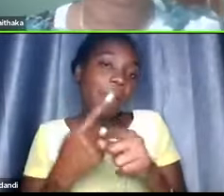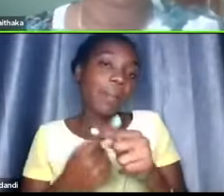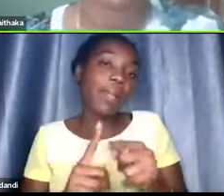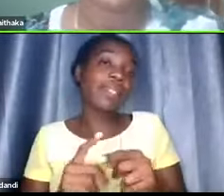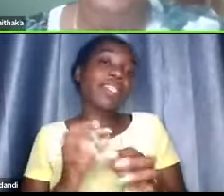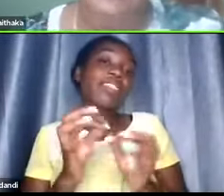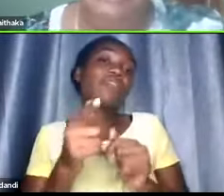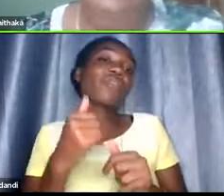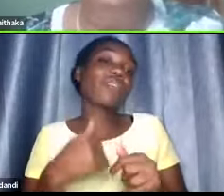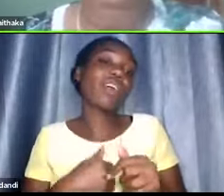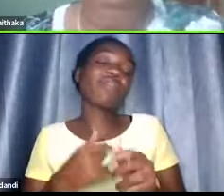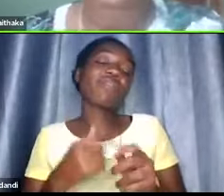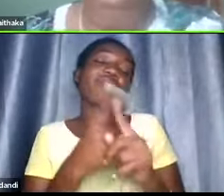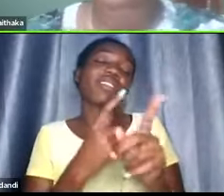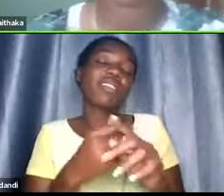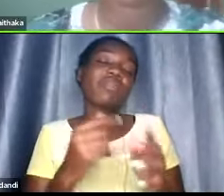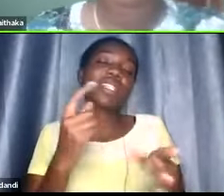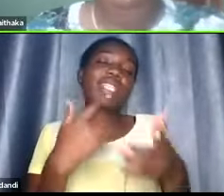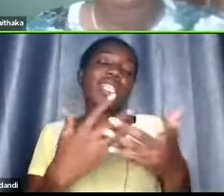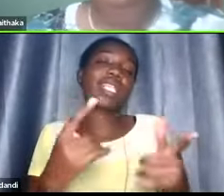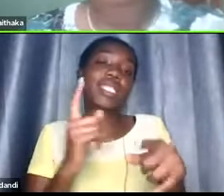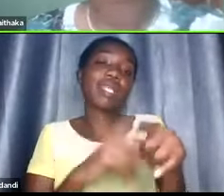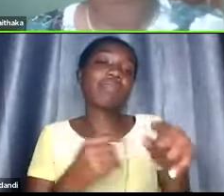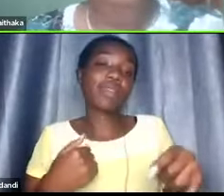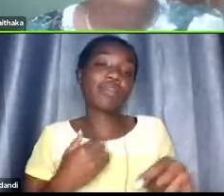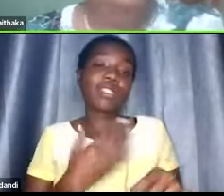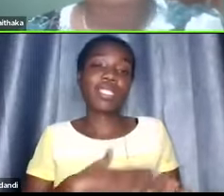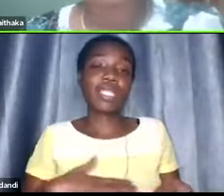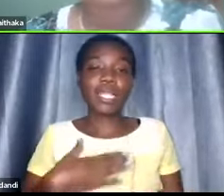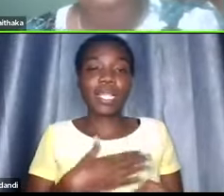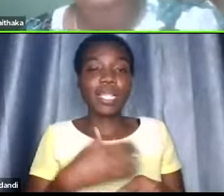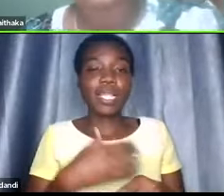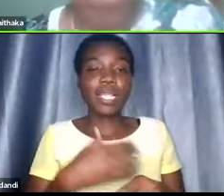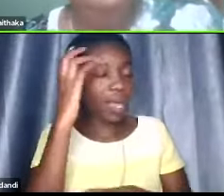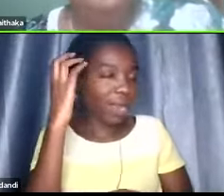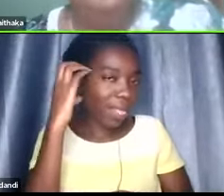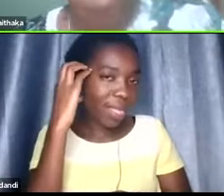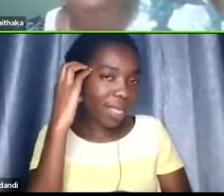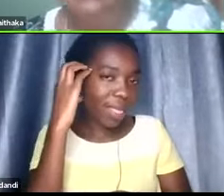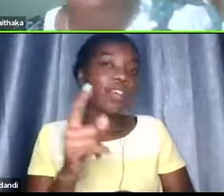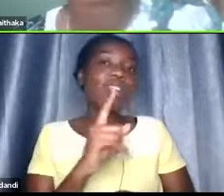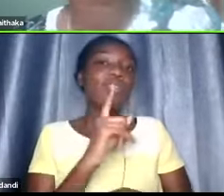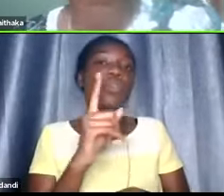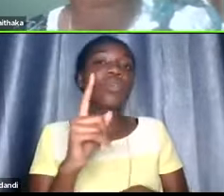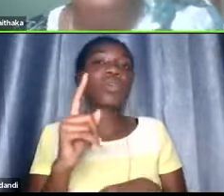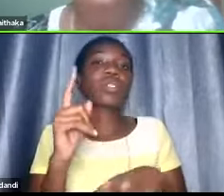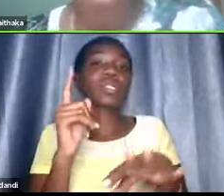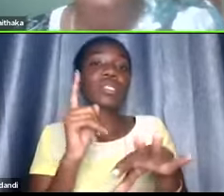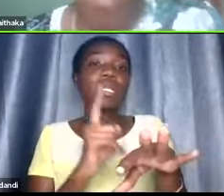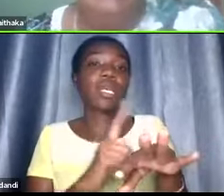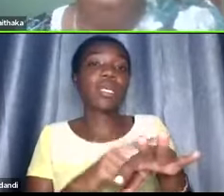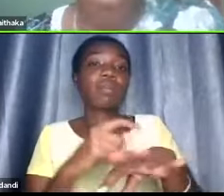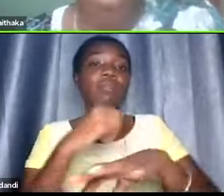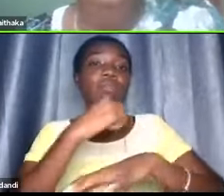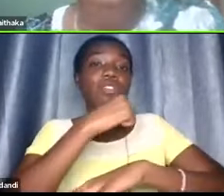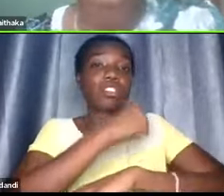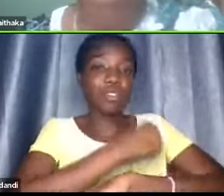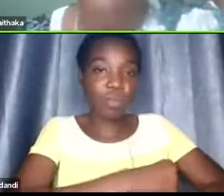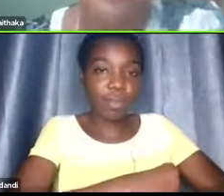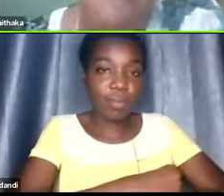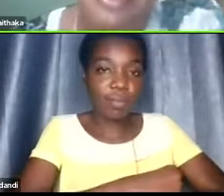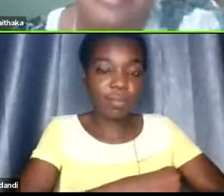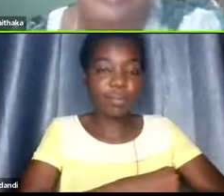variety when you do the sciences of careers. So if the school has that and is registered that actually that is